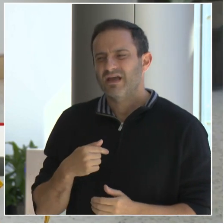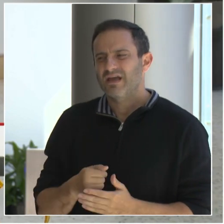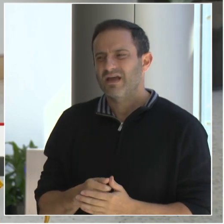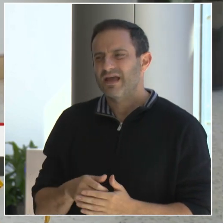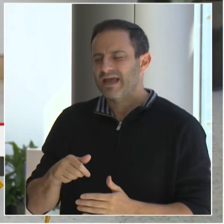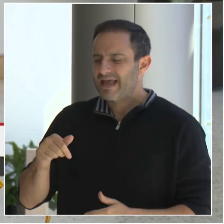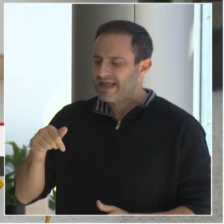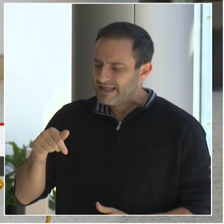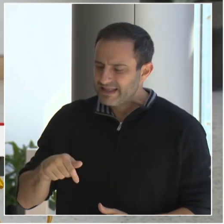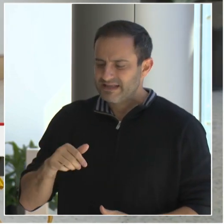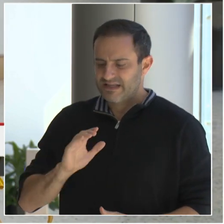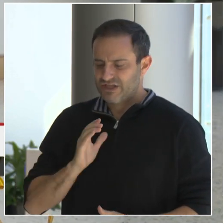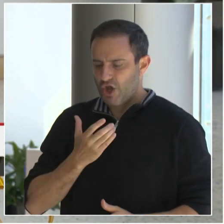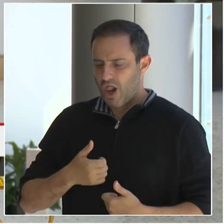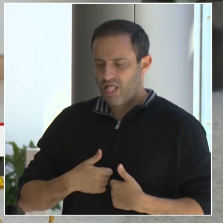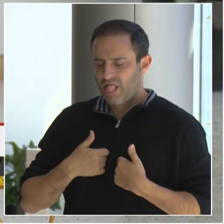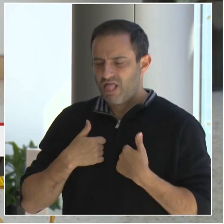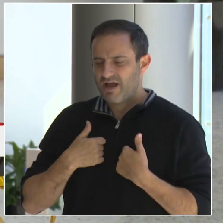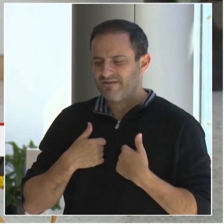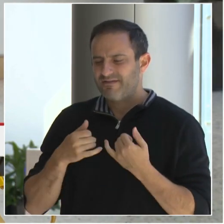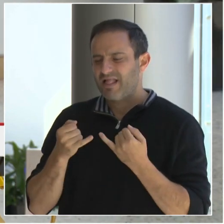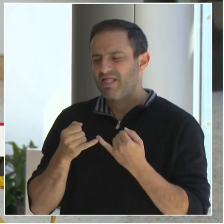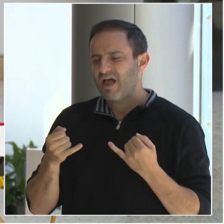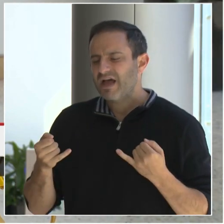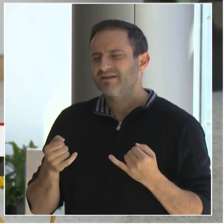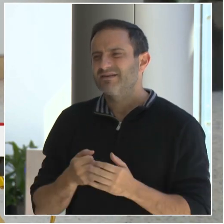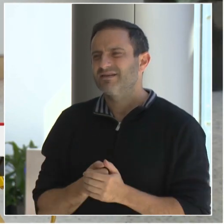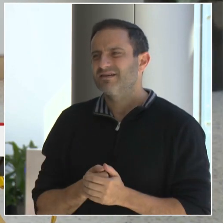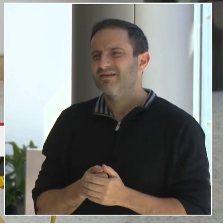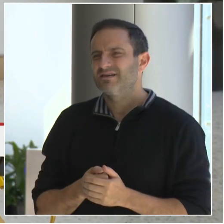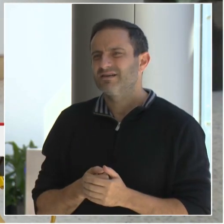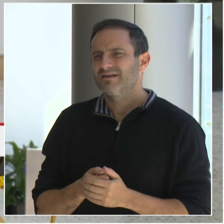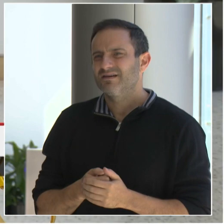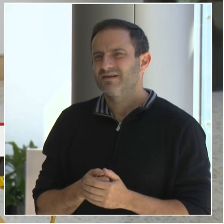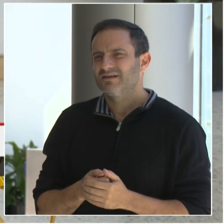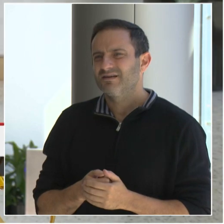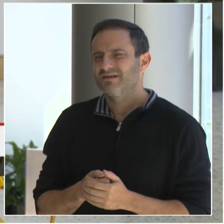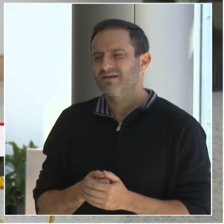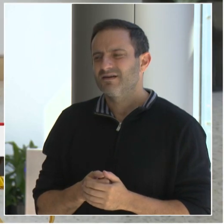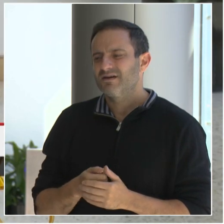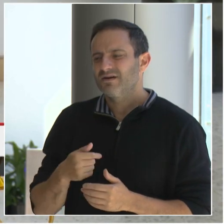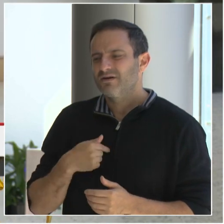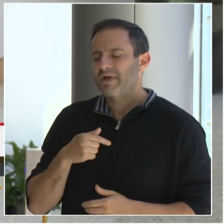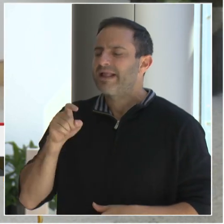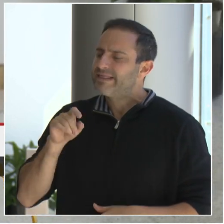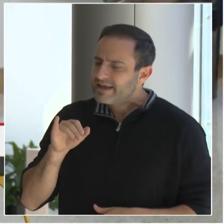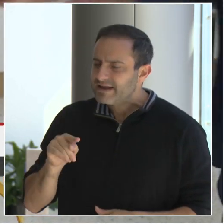is our lifeline. Without it, we would be dead. Thank you.